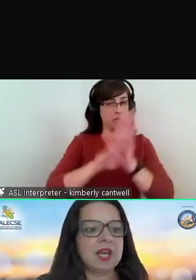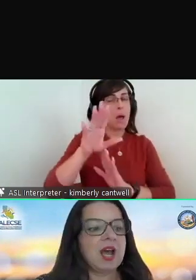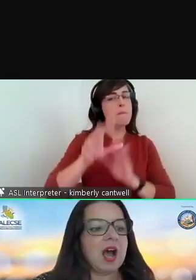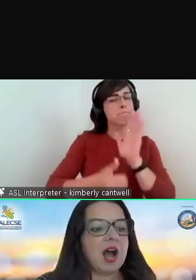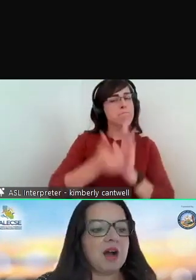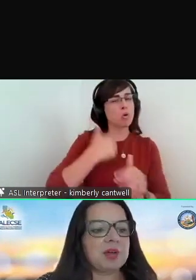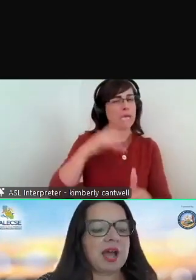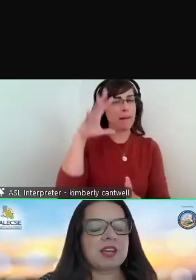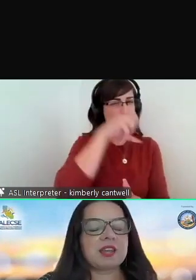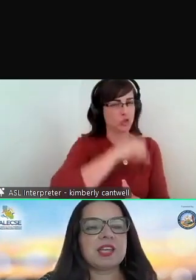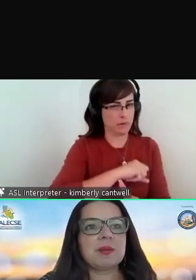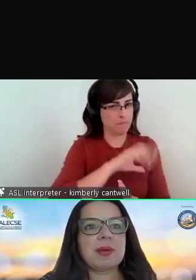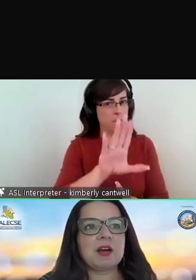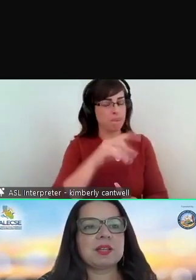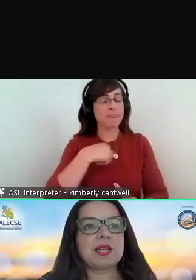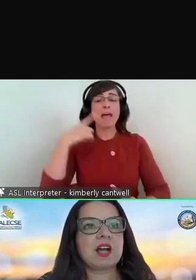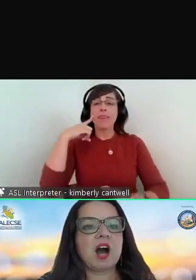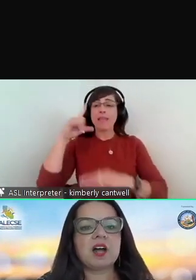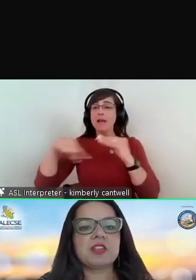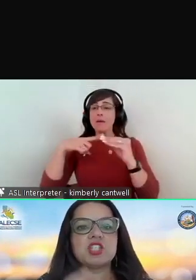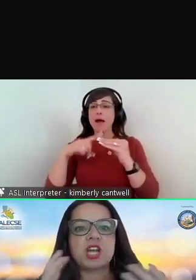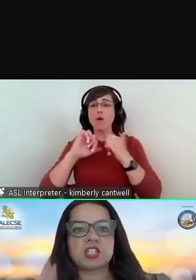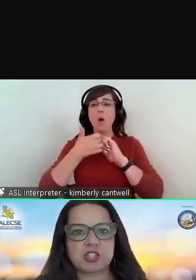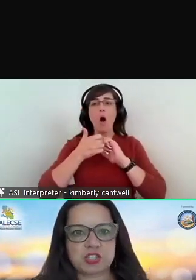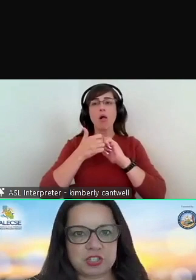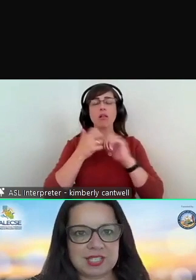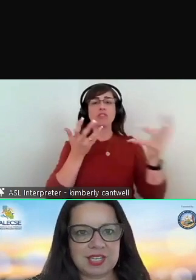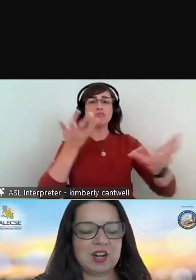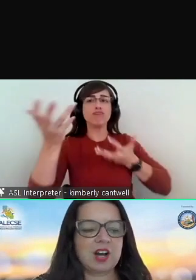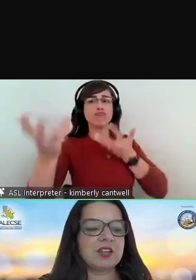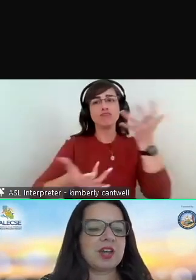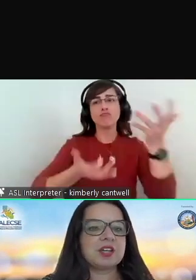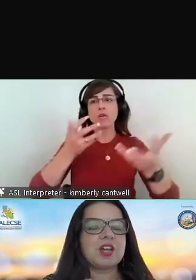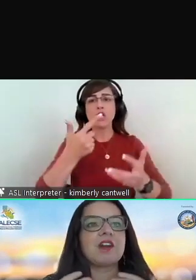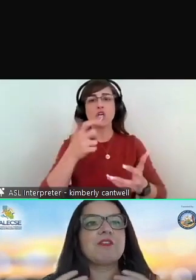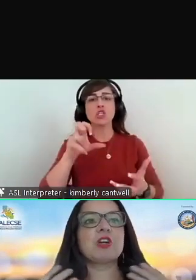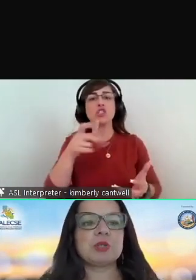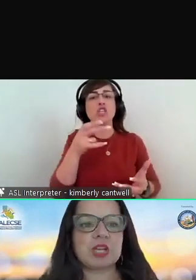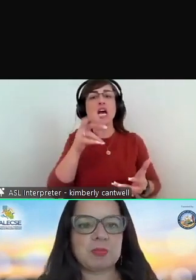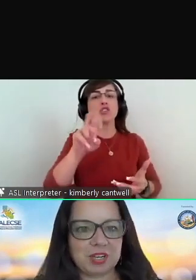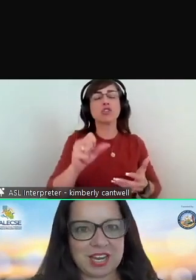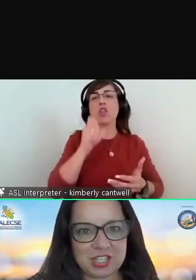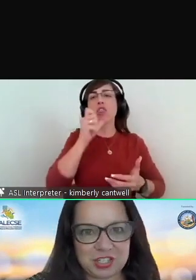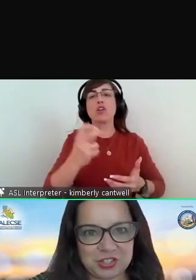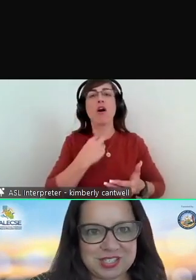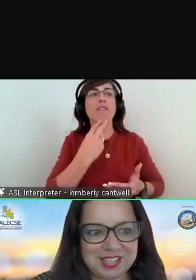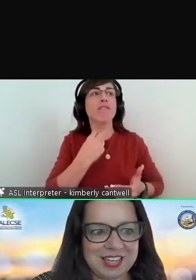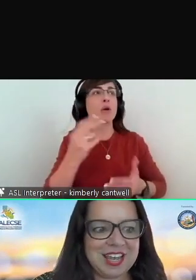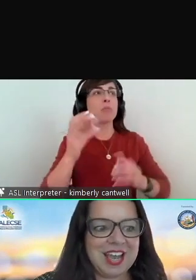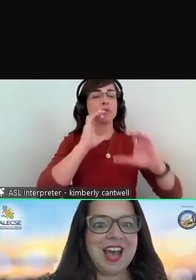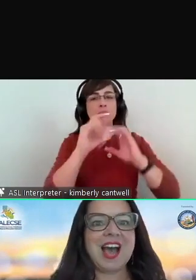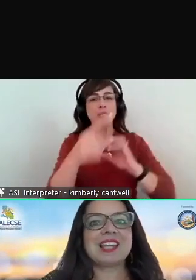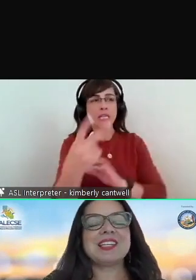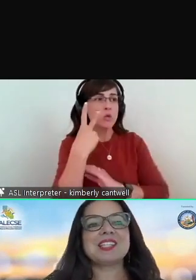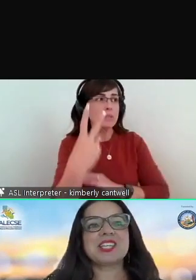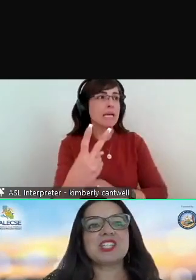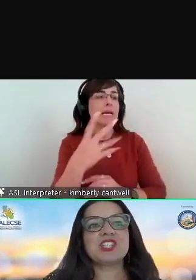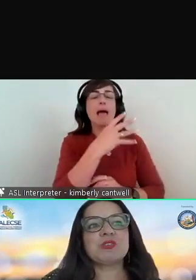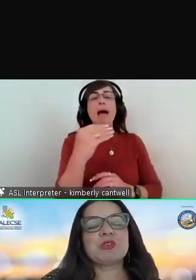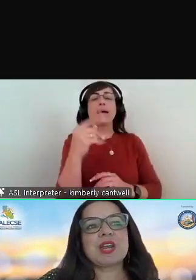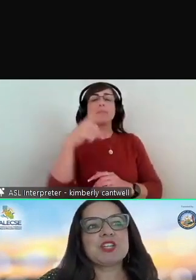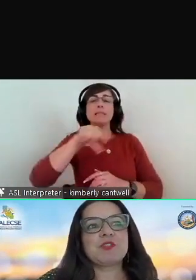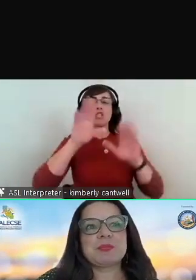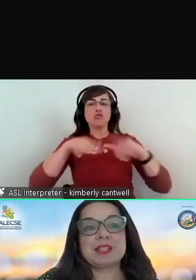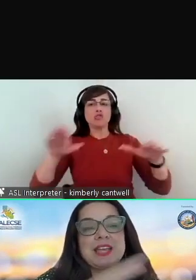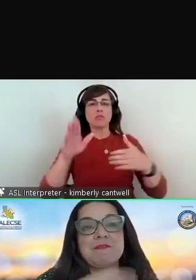assuming. And think about like all the gestures you're seeing, all the nonverbal communication you're seeing. And these